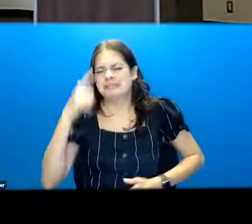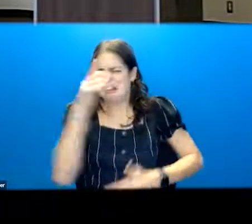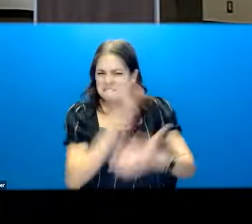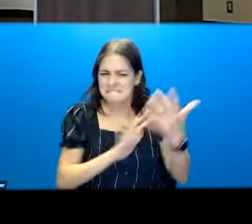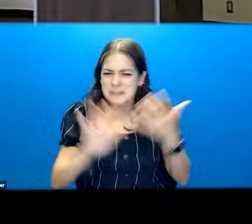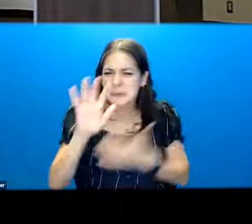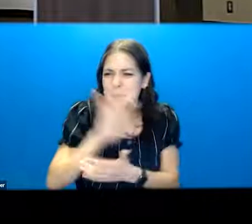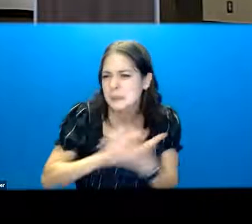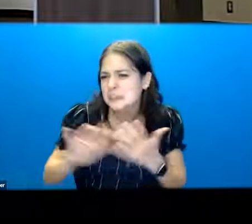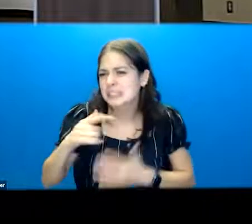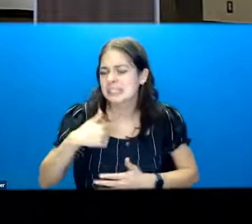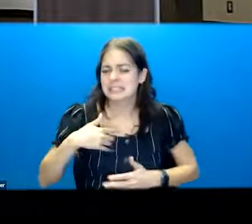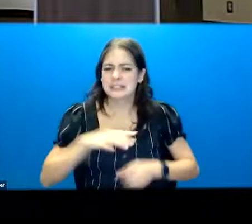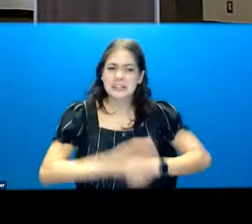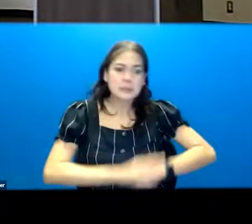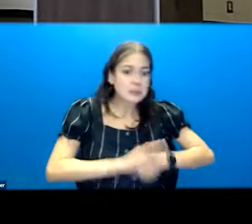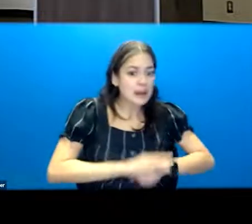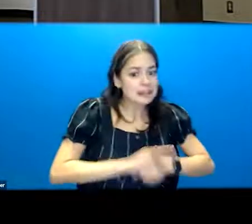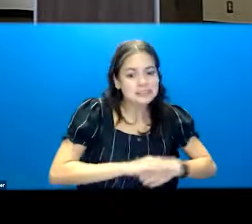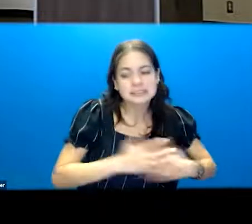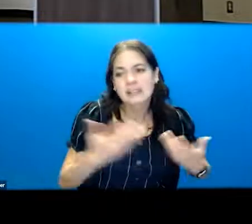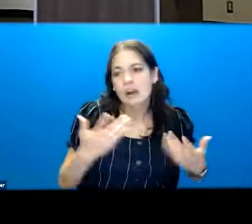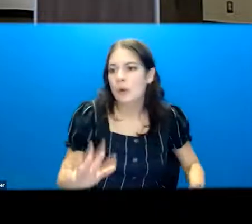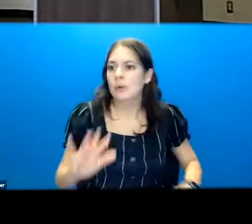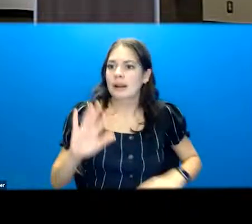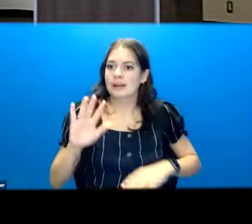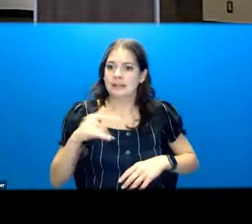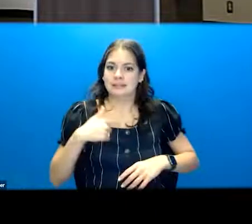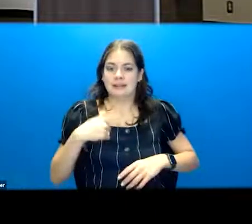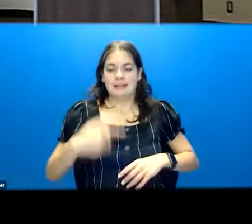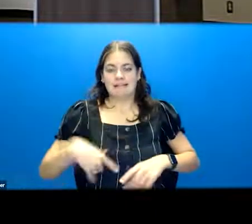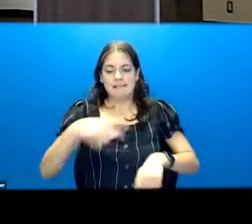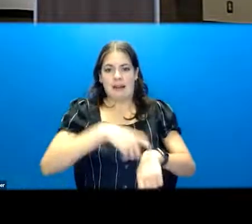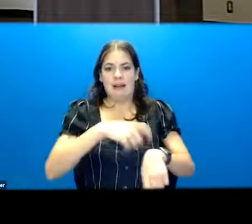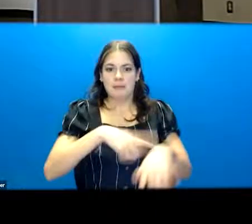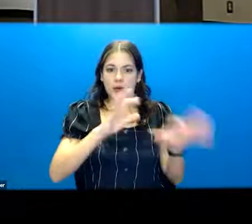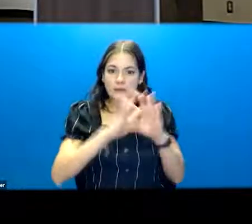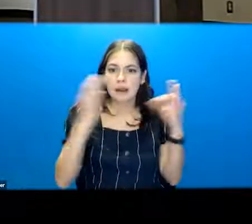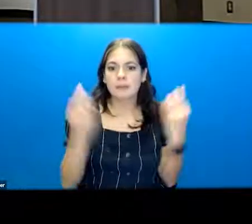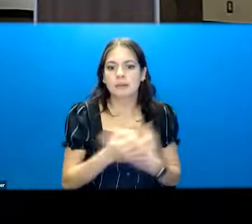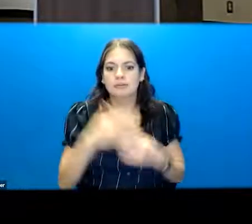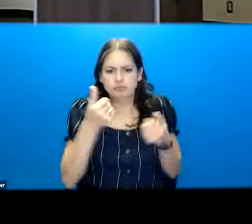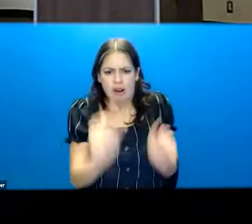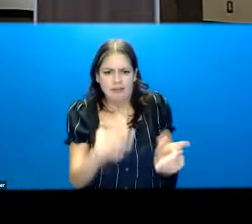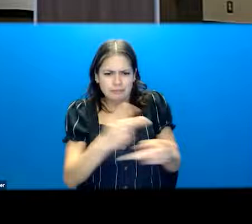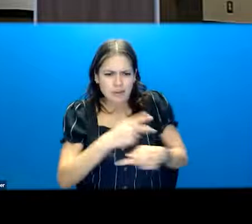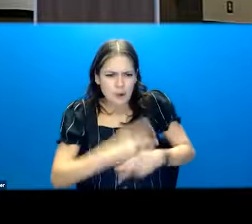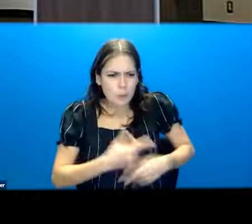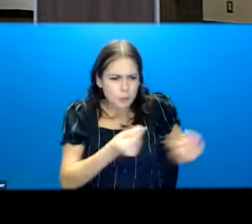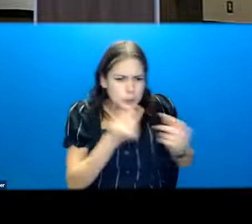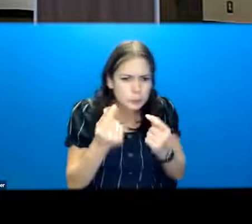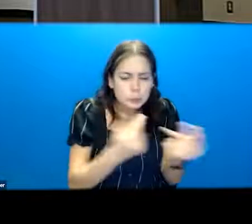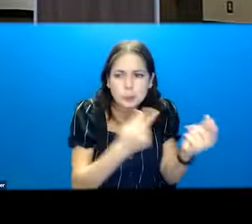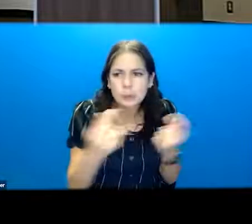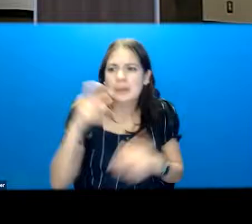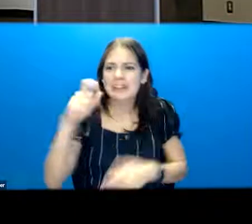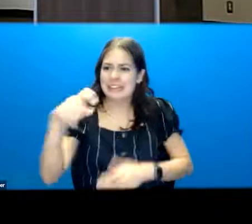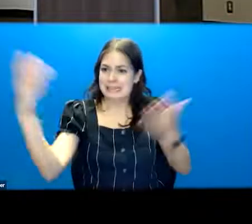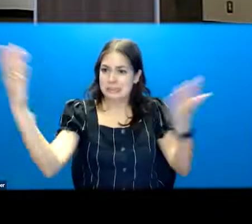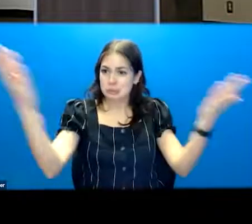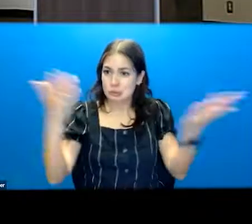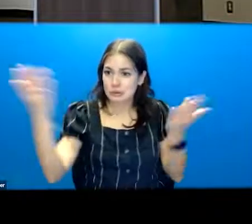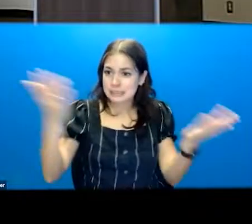confusion, a level of distress already in a time where families are trying to figure out what to do and they're much in need of